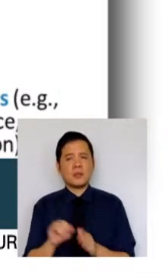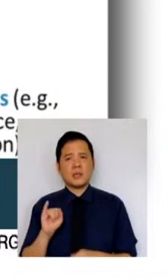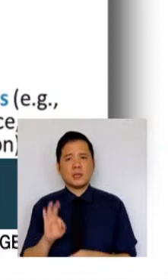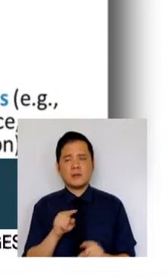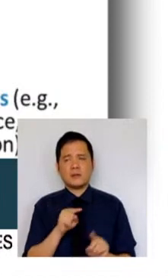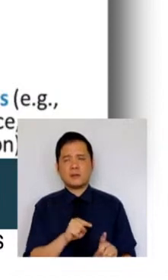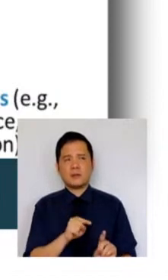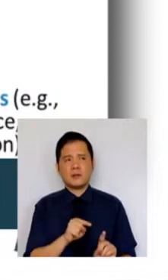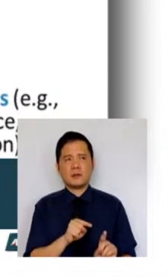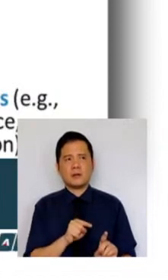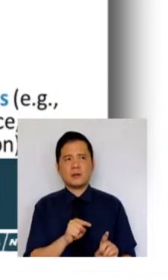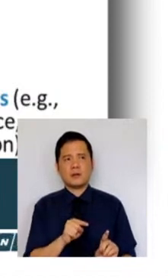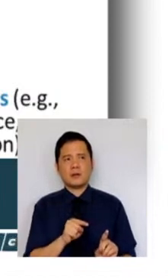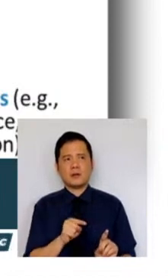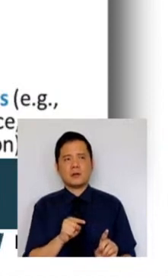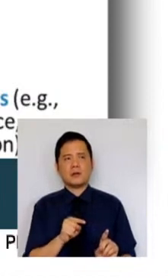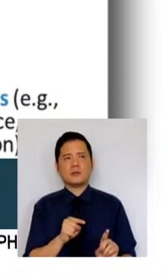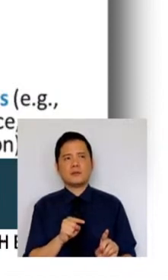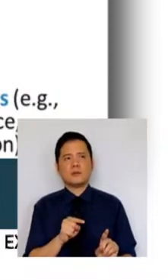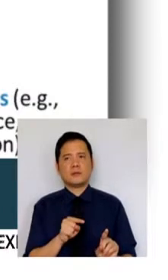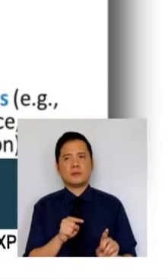what you call competition policy,